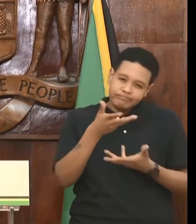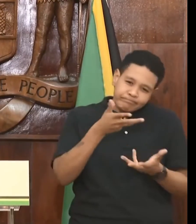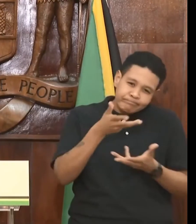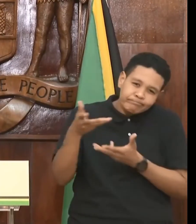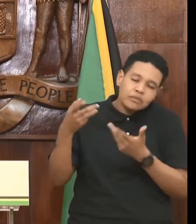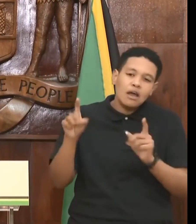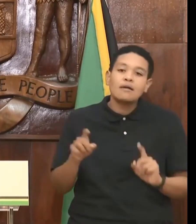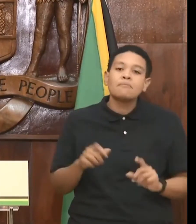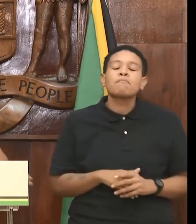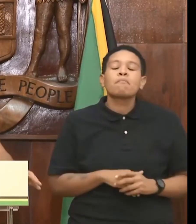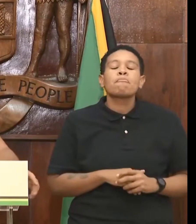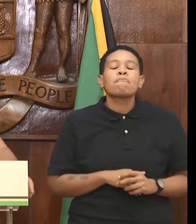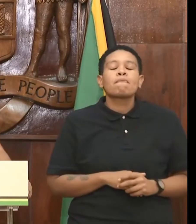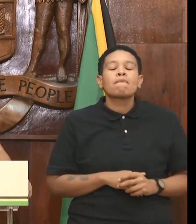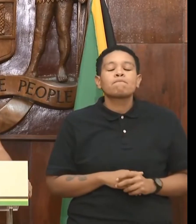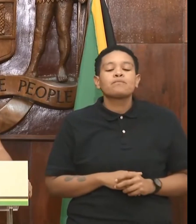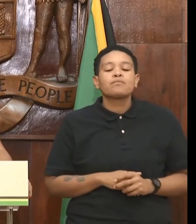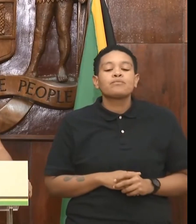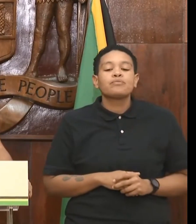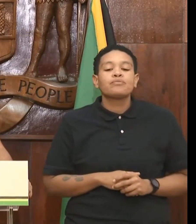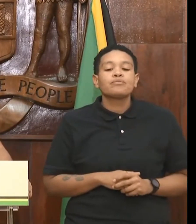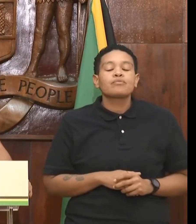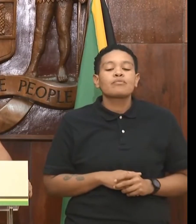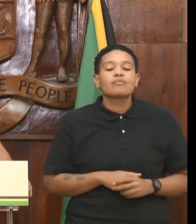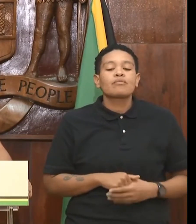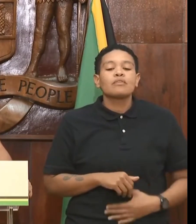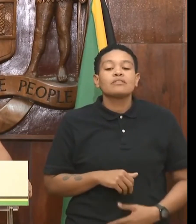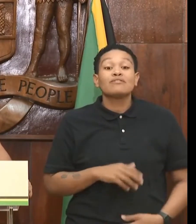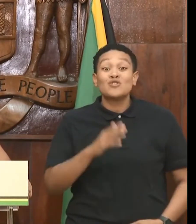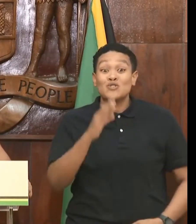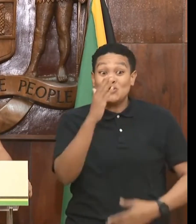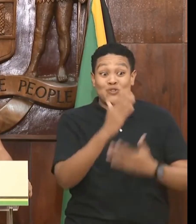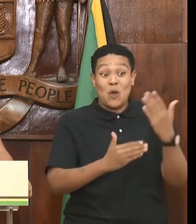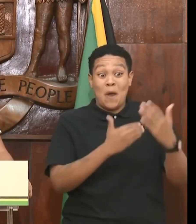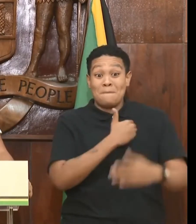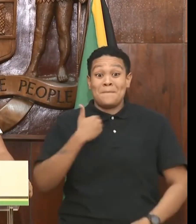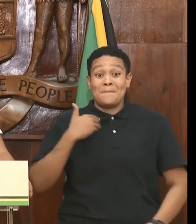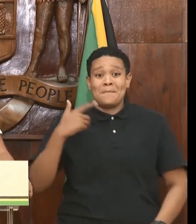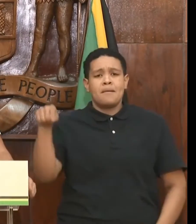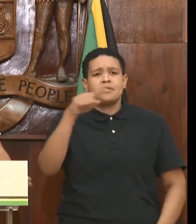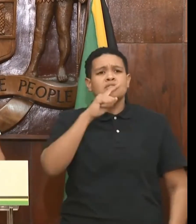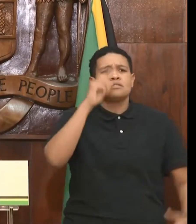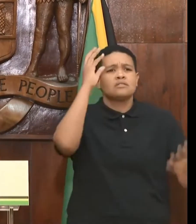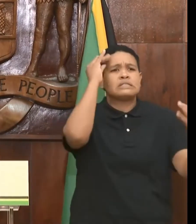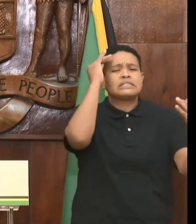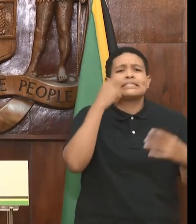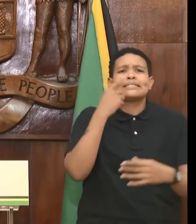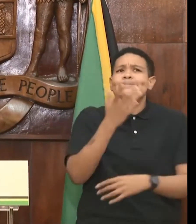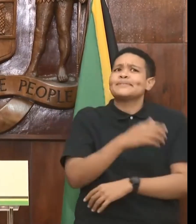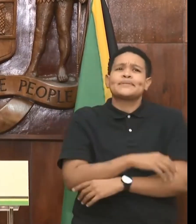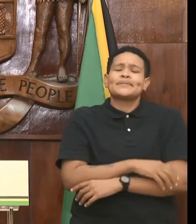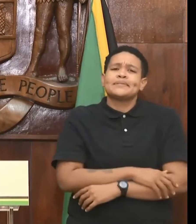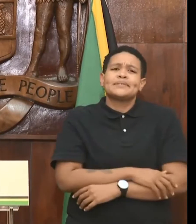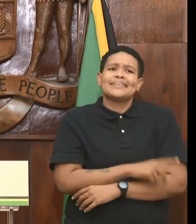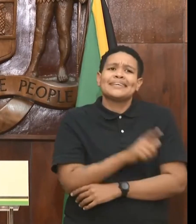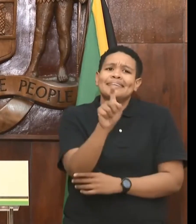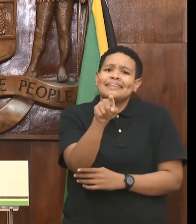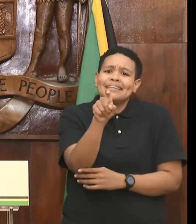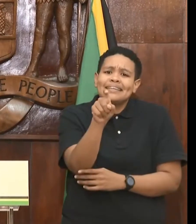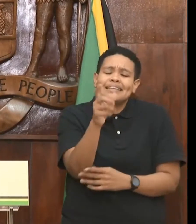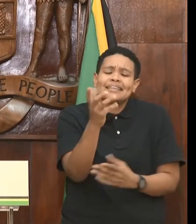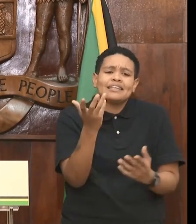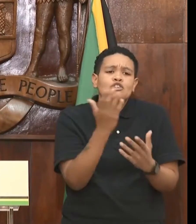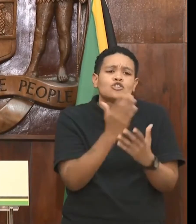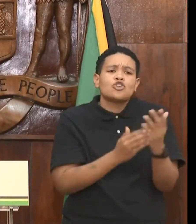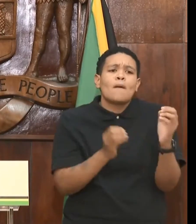The concern from some members are that they need